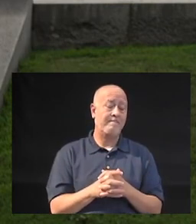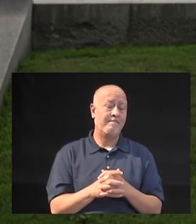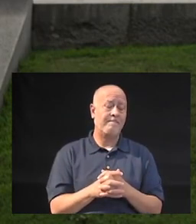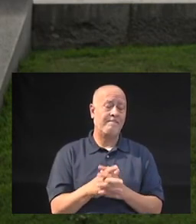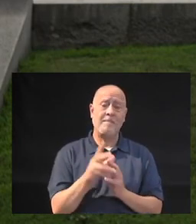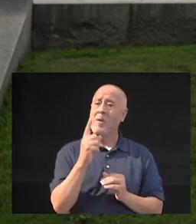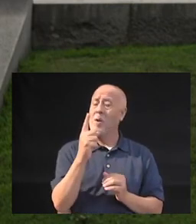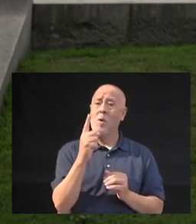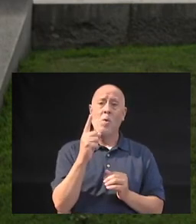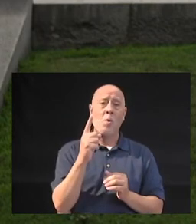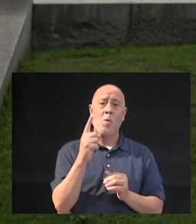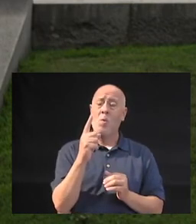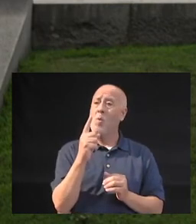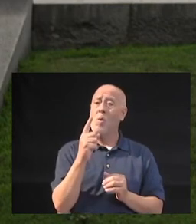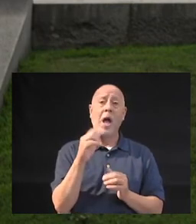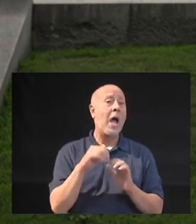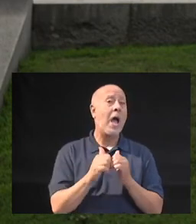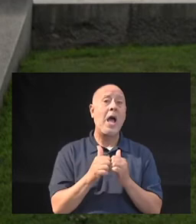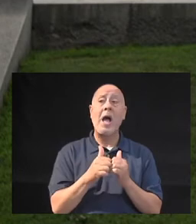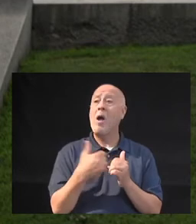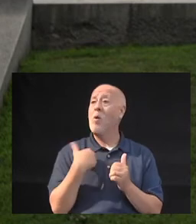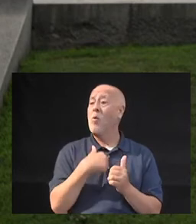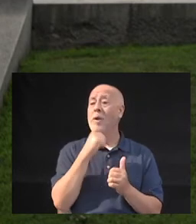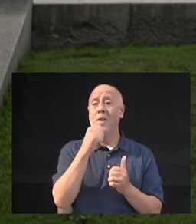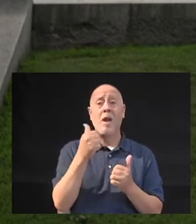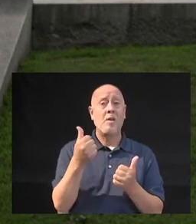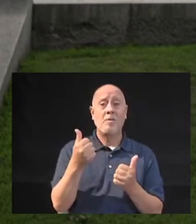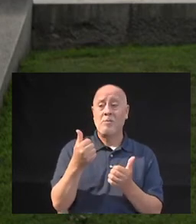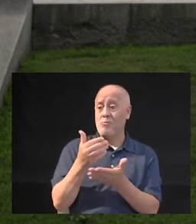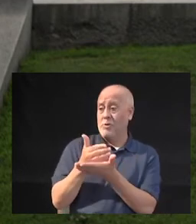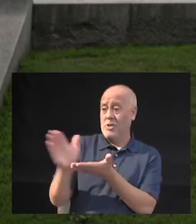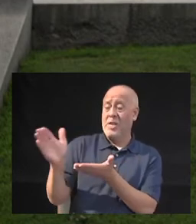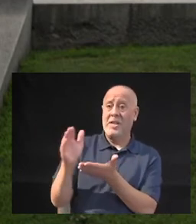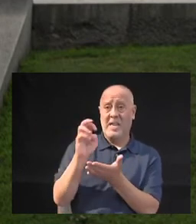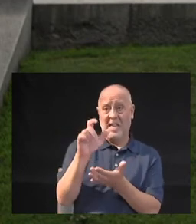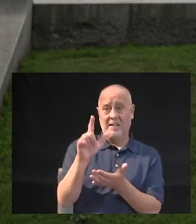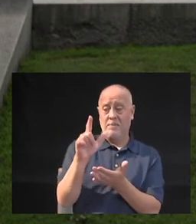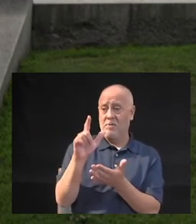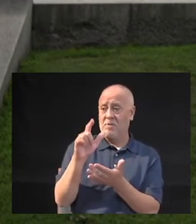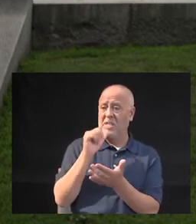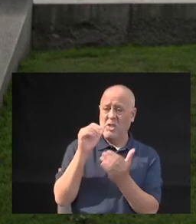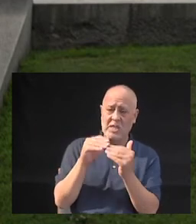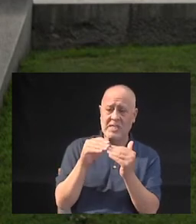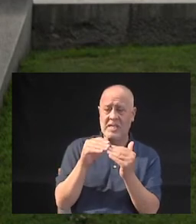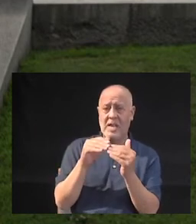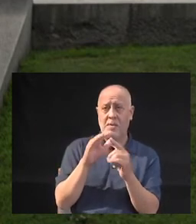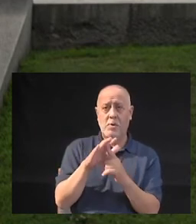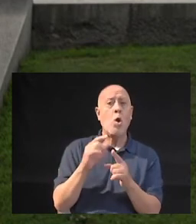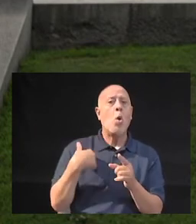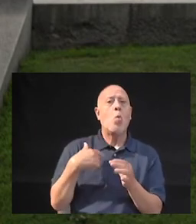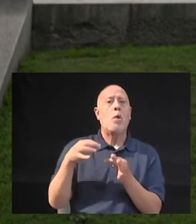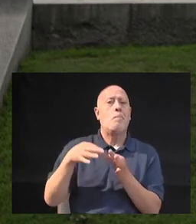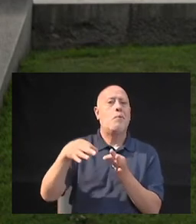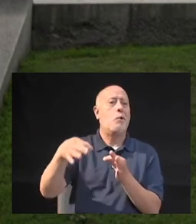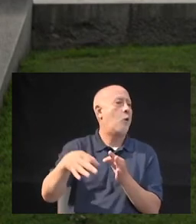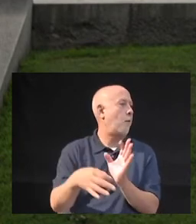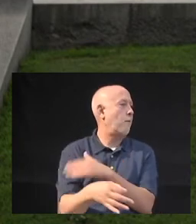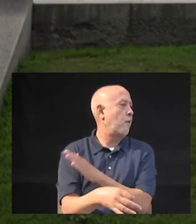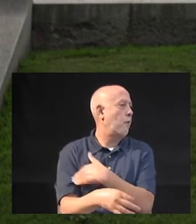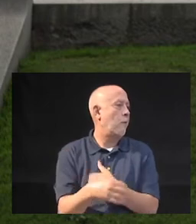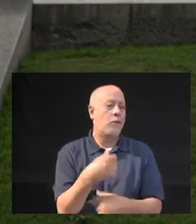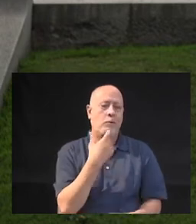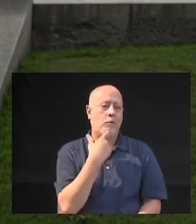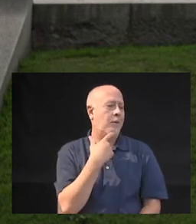One way that we don't reject evil, injustice, and oppression is we put it off. We say, you know what, that's